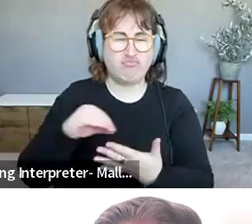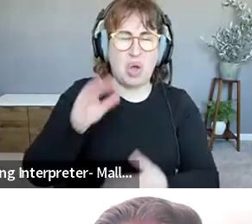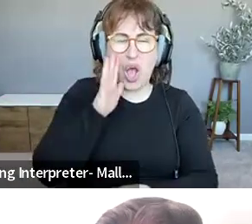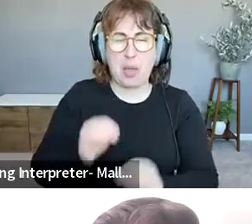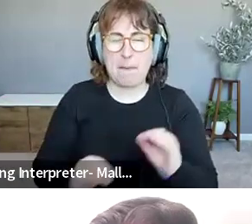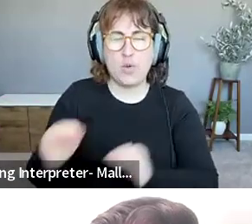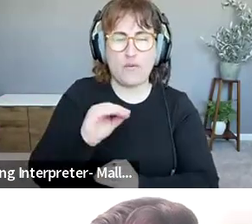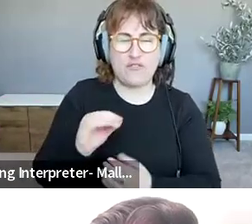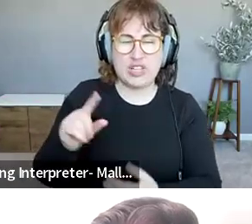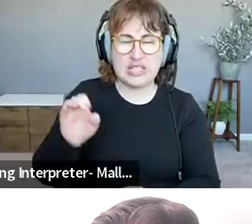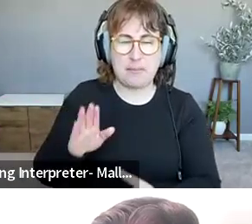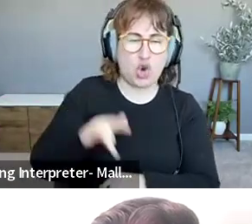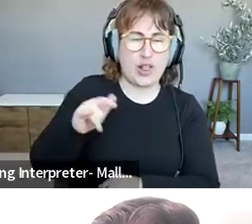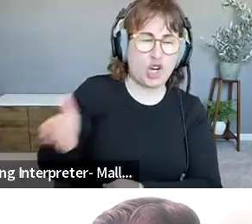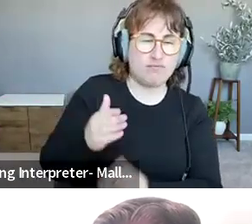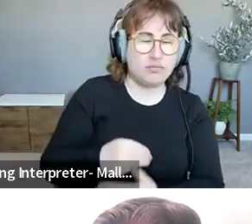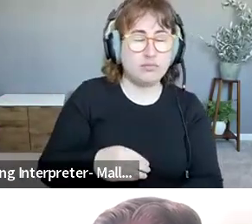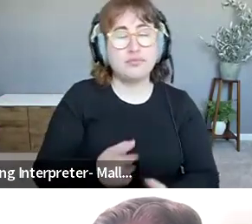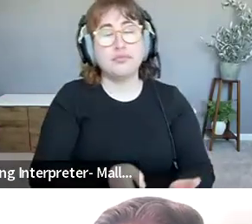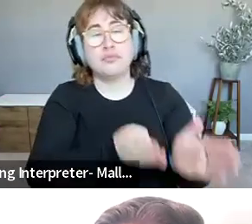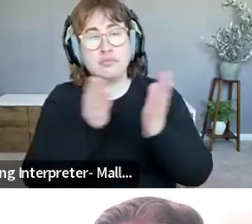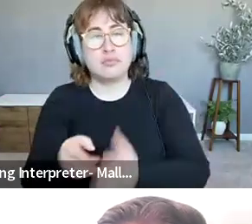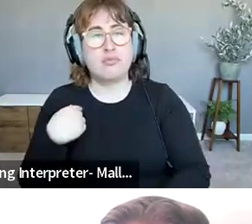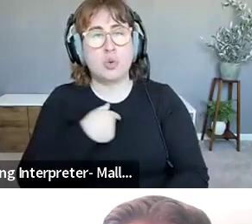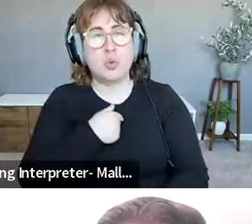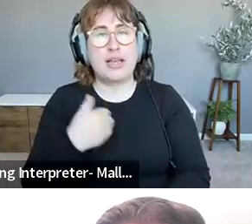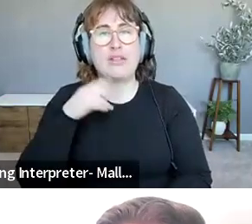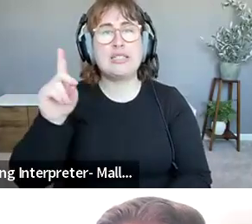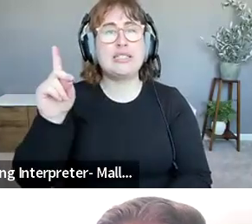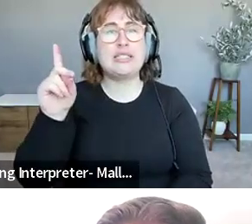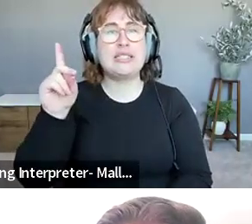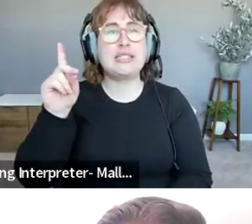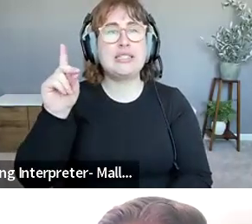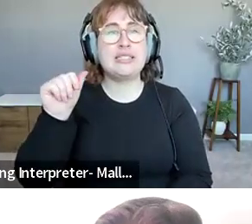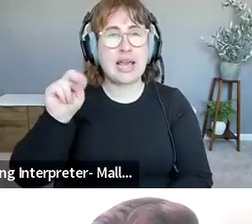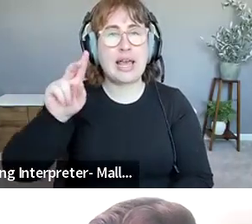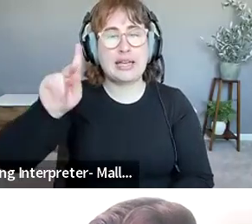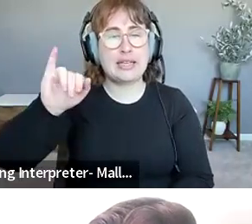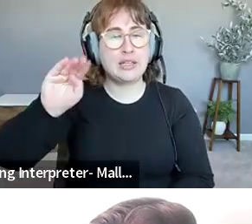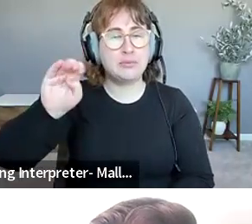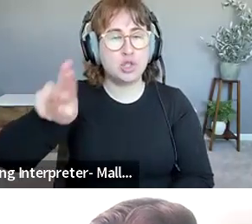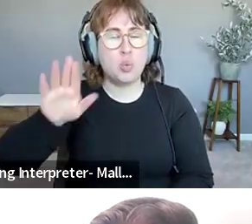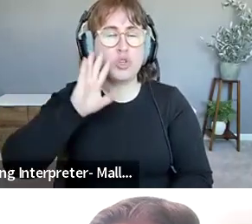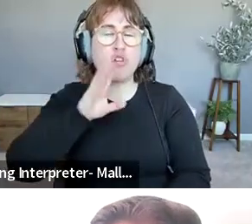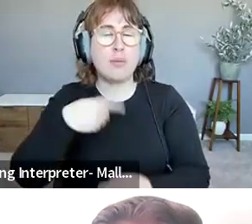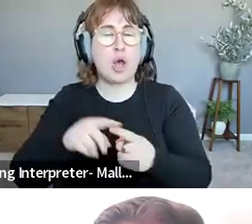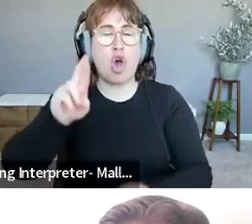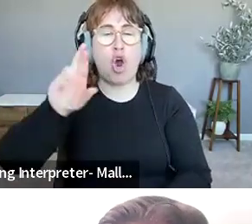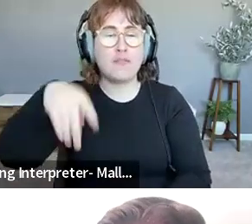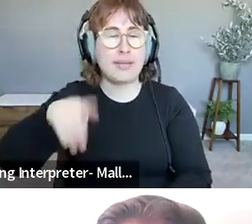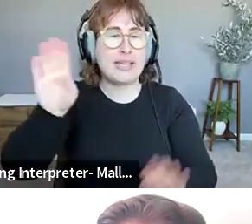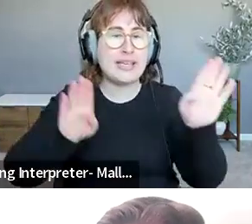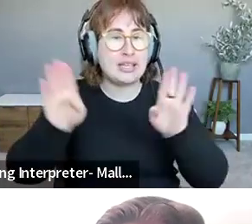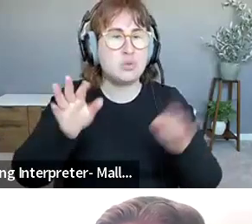that. We have upcoming, Dan Kilmer's going to be talking about our RFP that's going to be closing